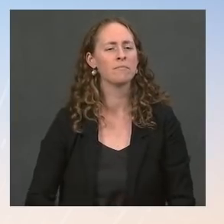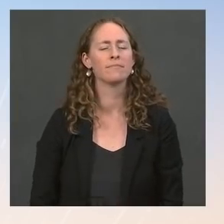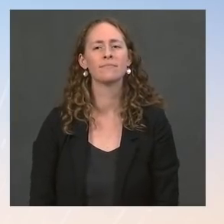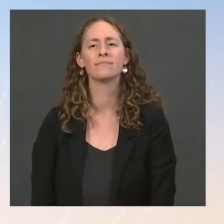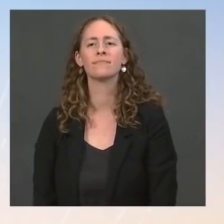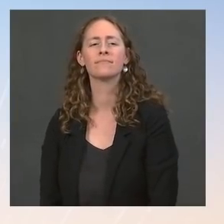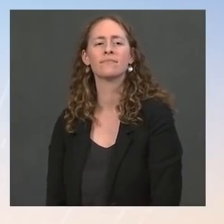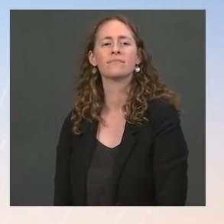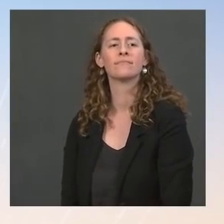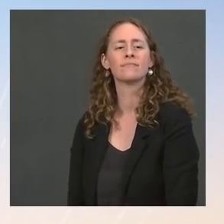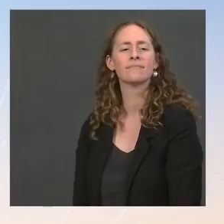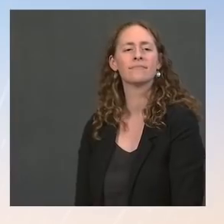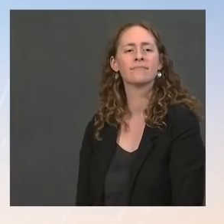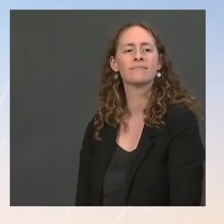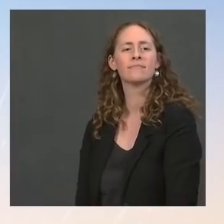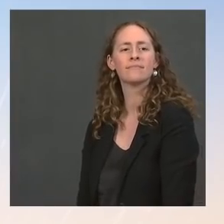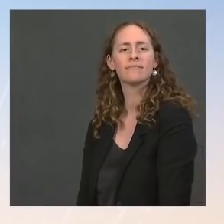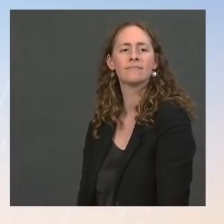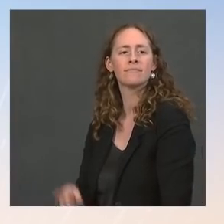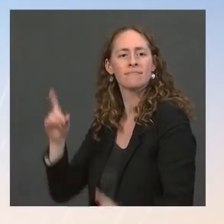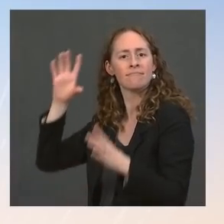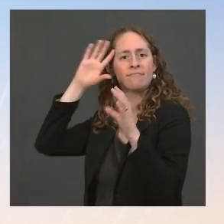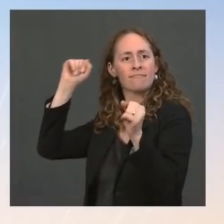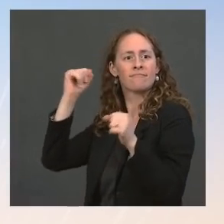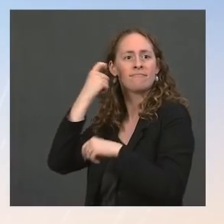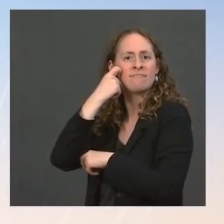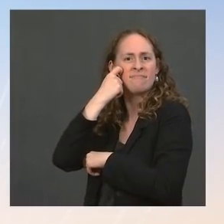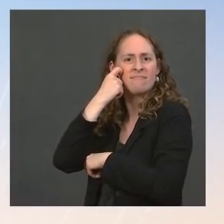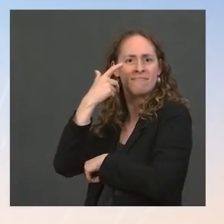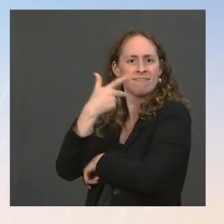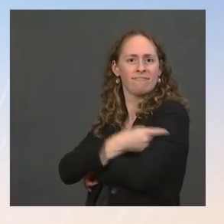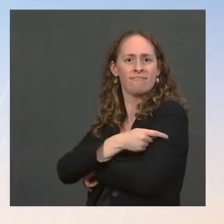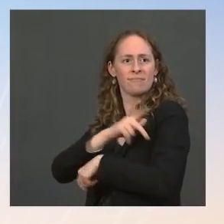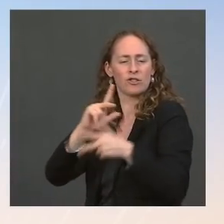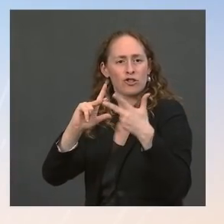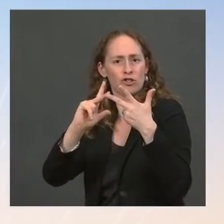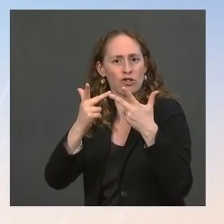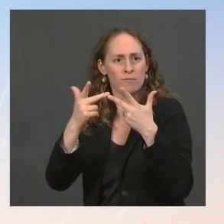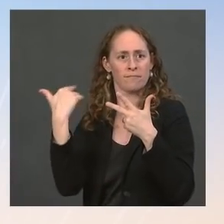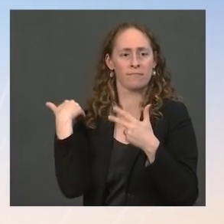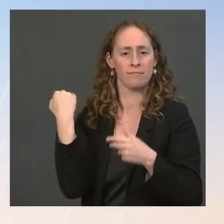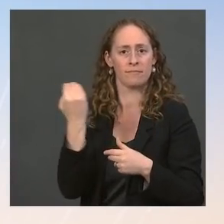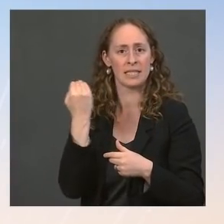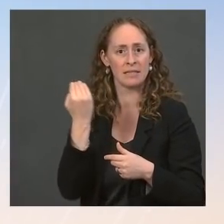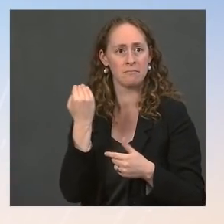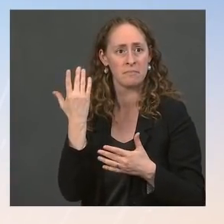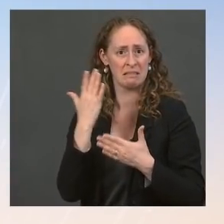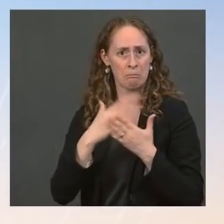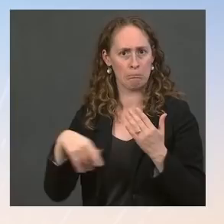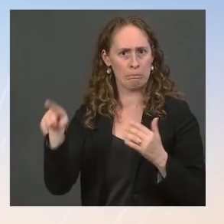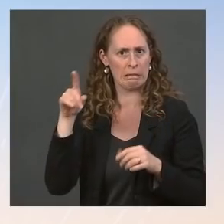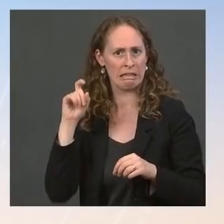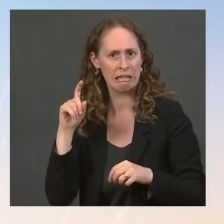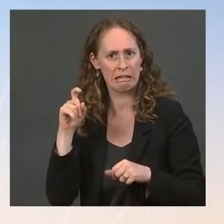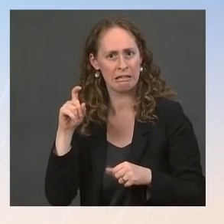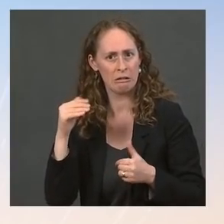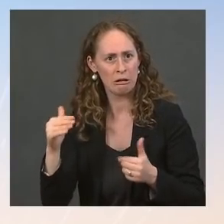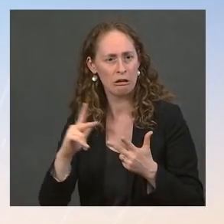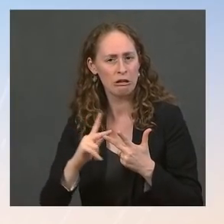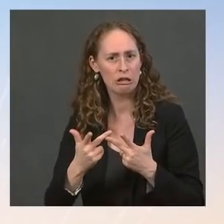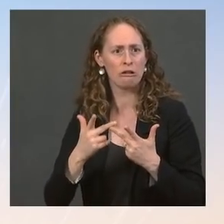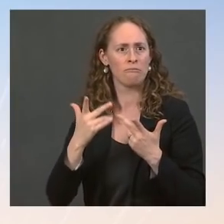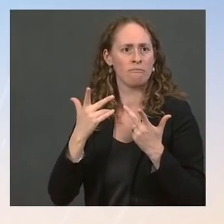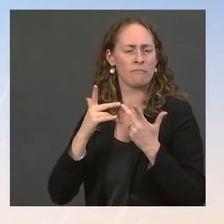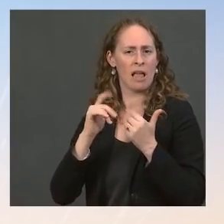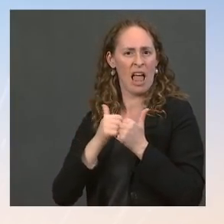president received his booster shot on Monday. For Americans who are weighing whether or not they should get a booster shot, how's the president feeling?